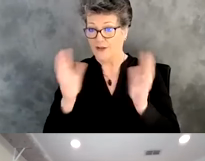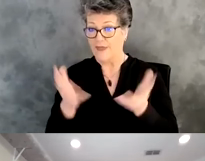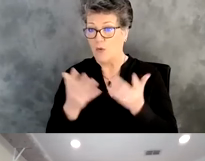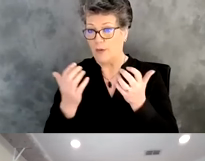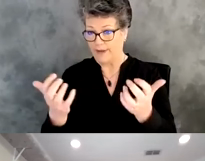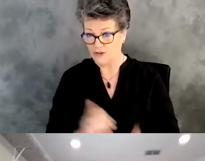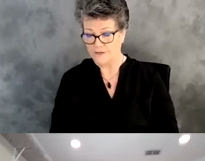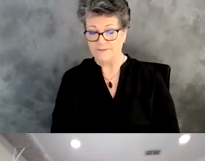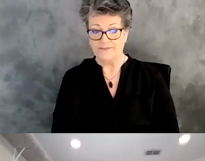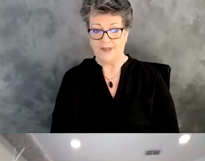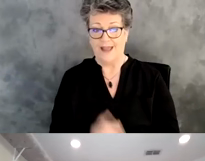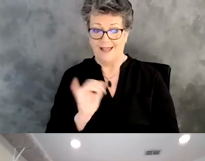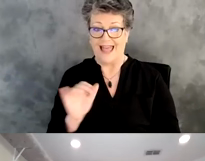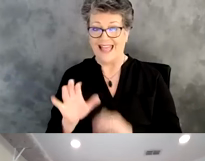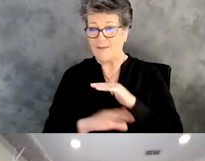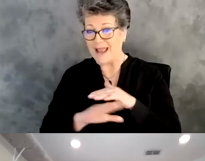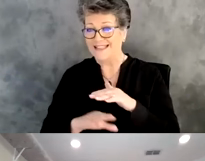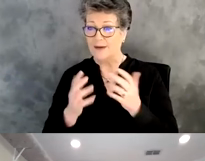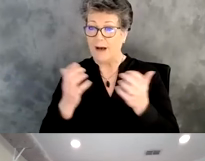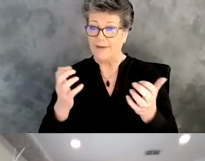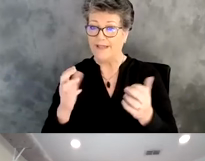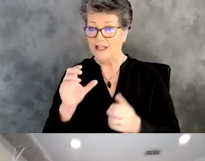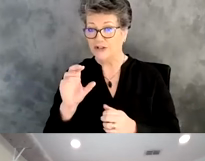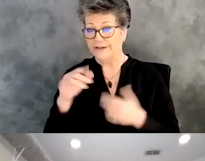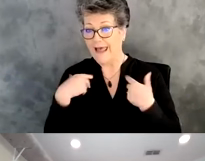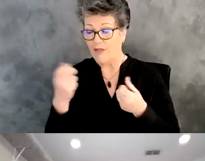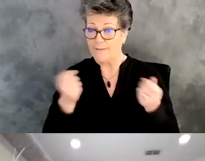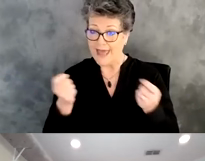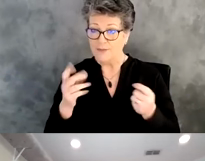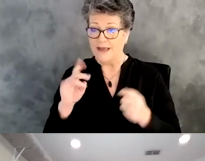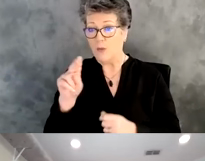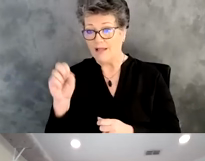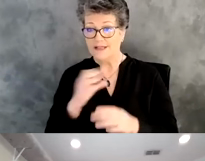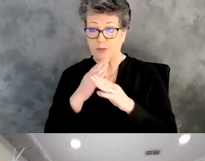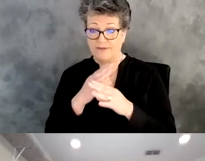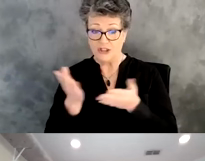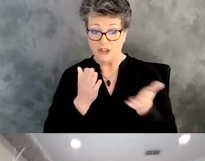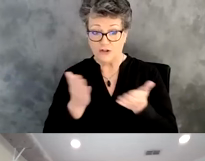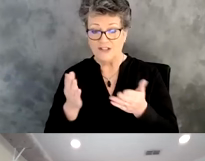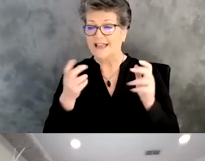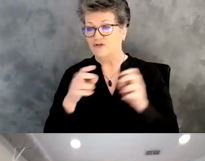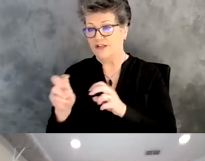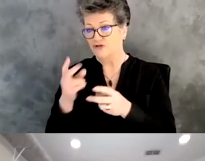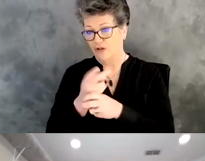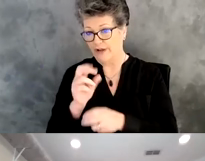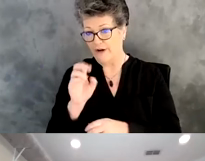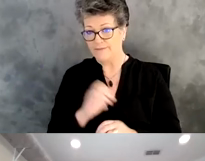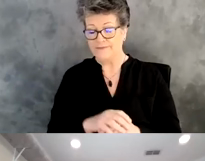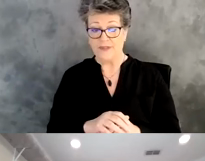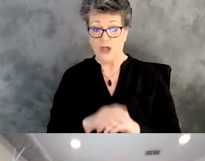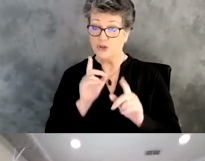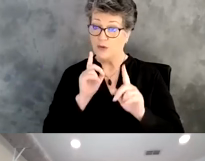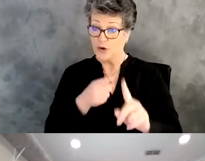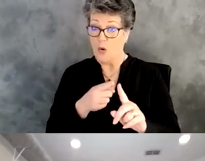population, such as basic population health management, wellness and prevention services, and transitional care. And so the goal of population